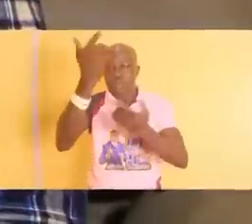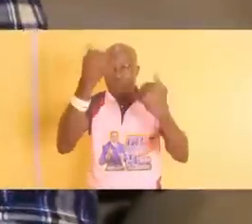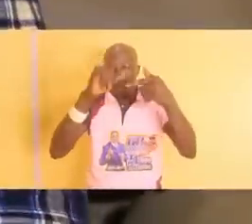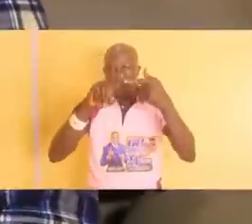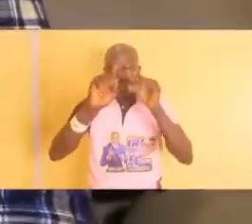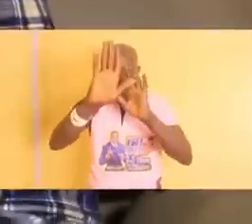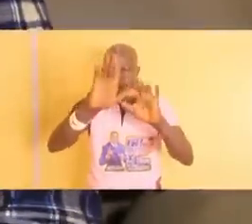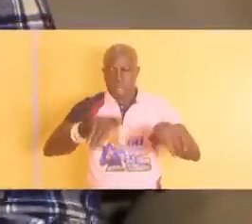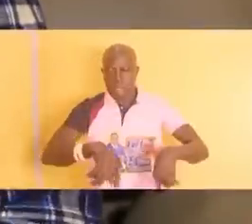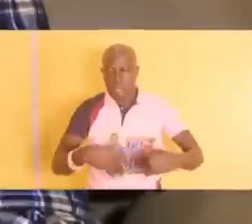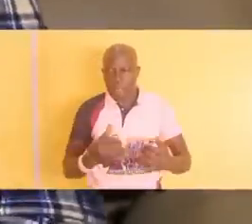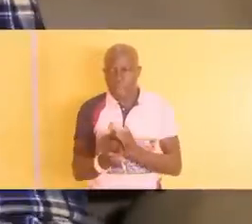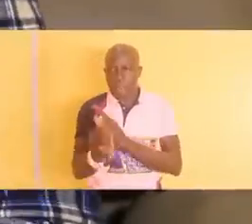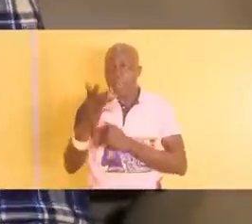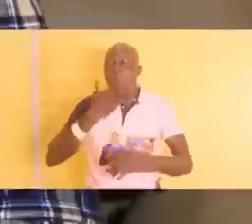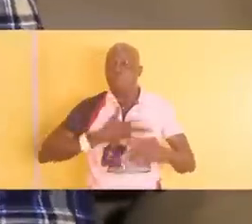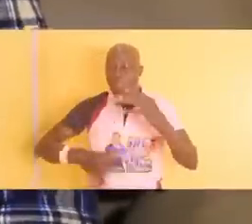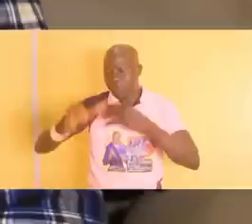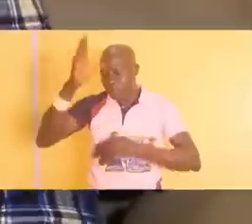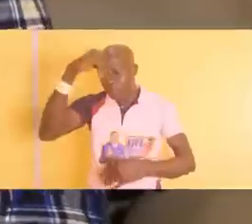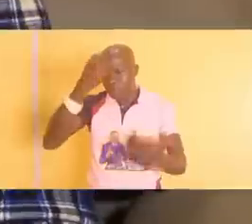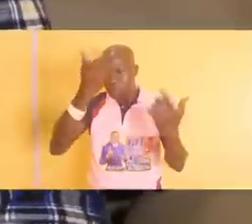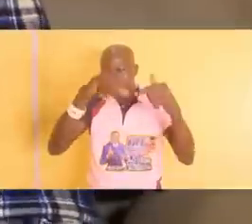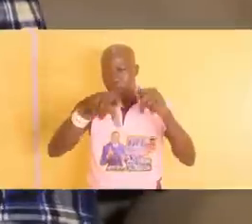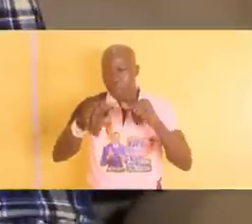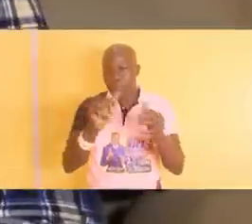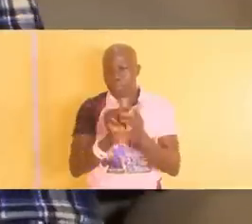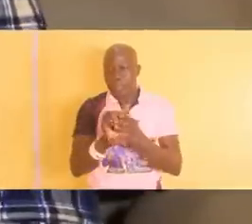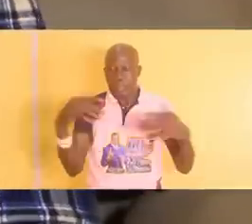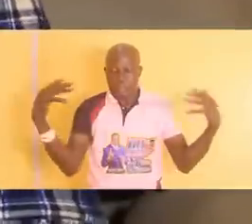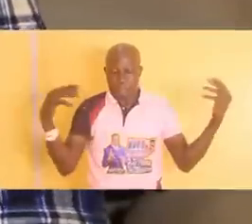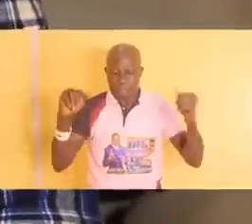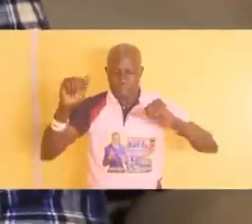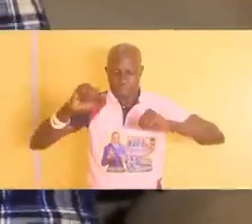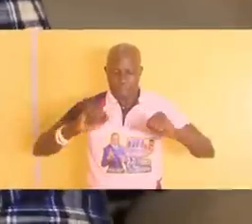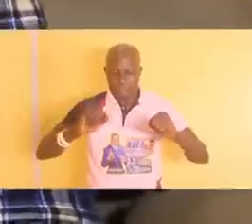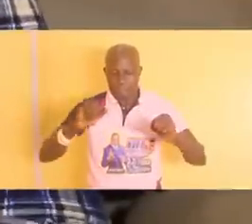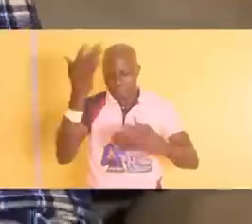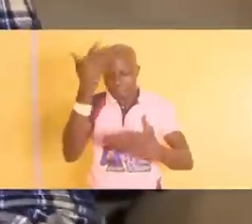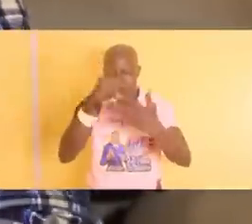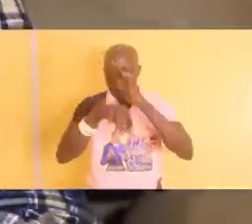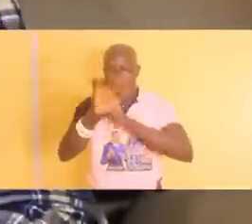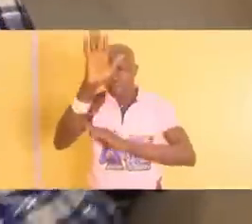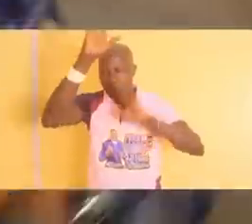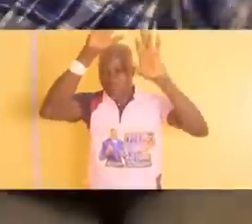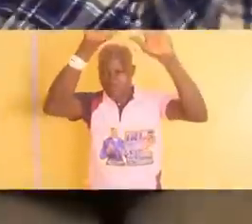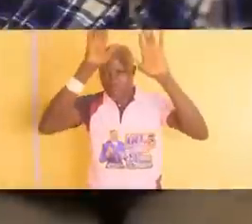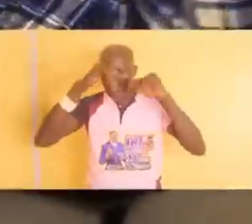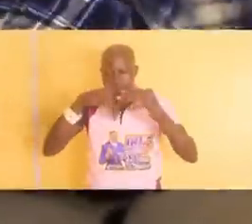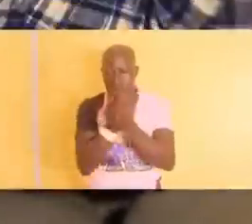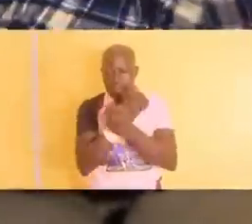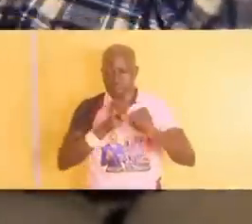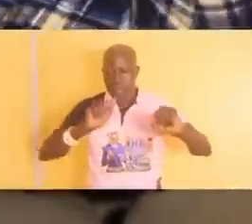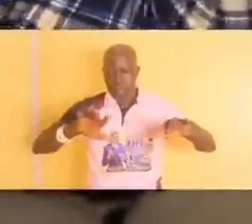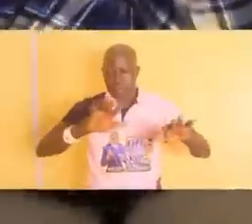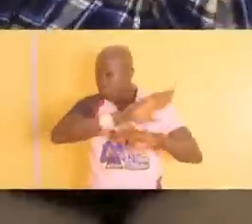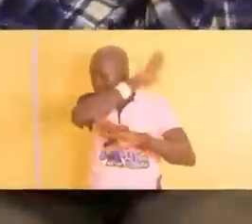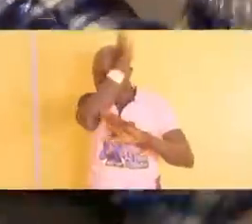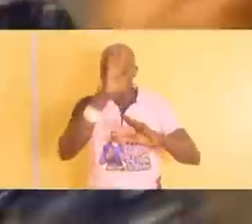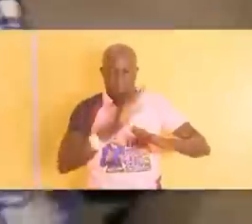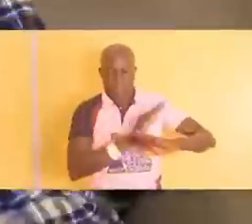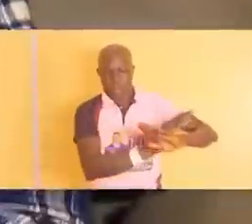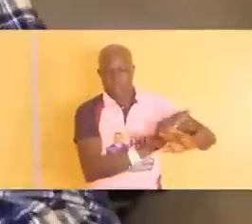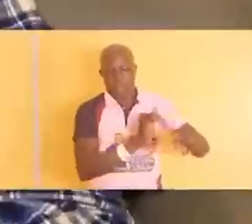si aye re baba mi de eru jeje de lati gba osile o tu se da du